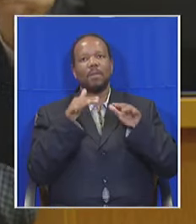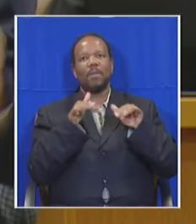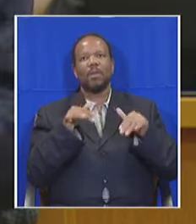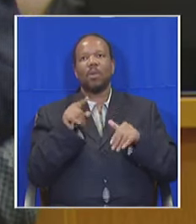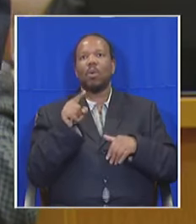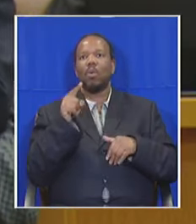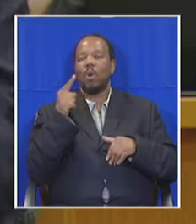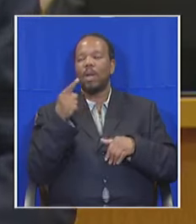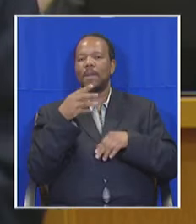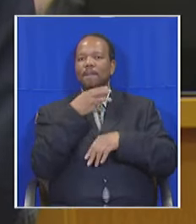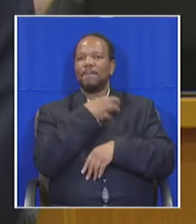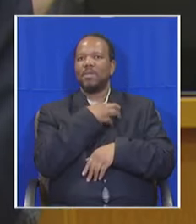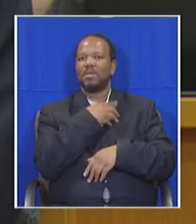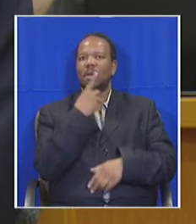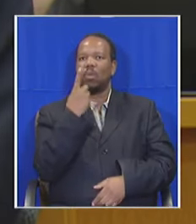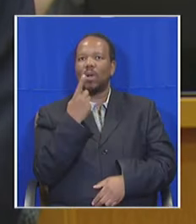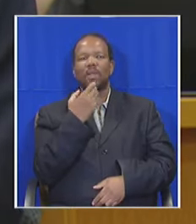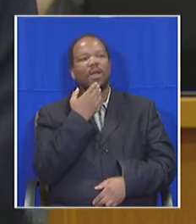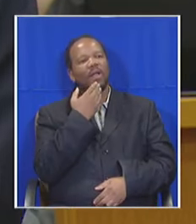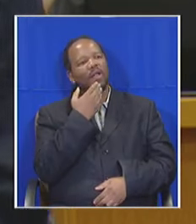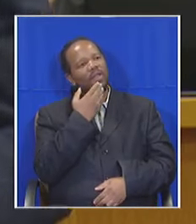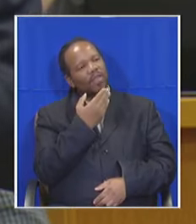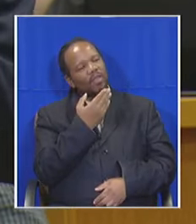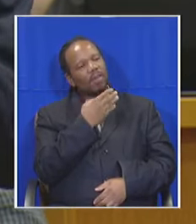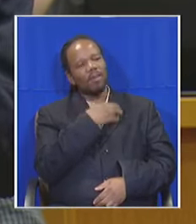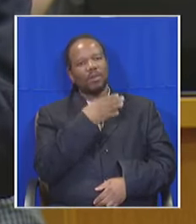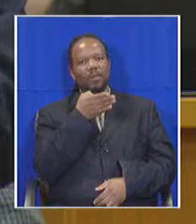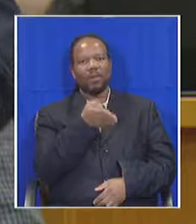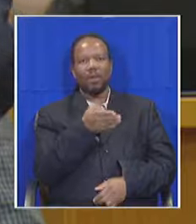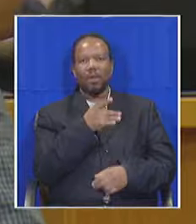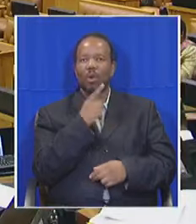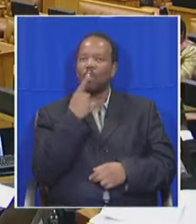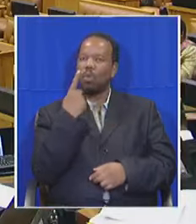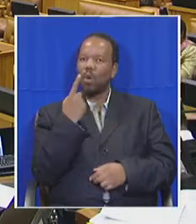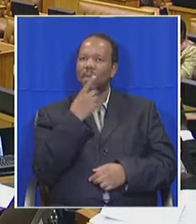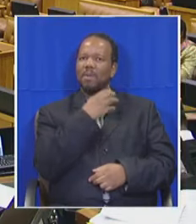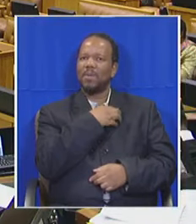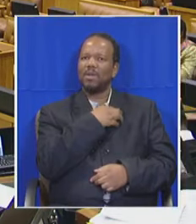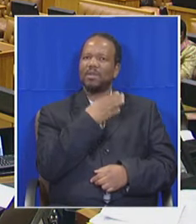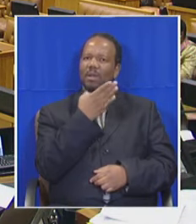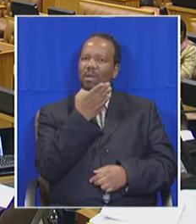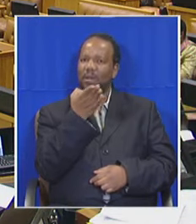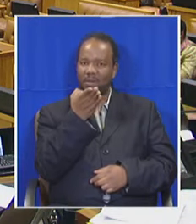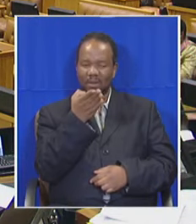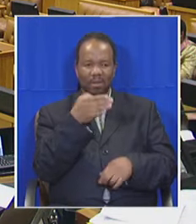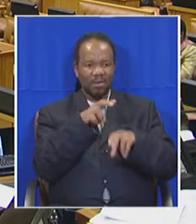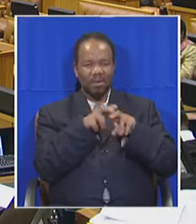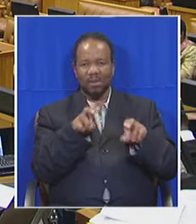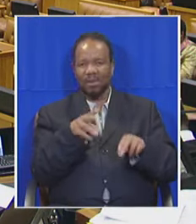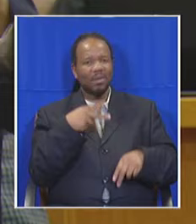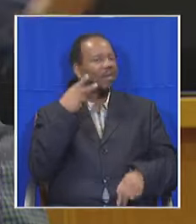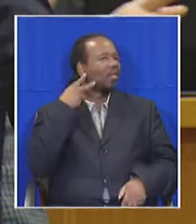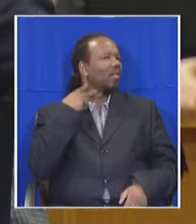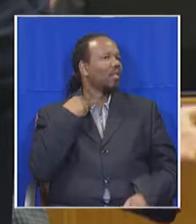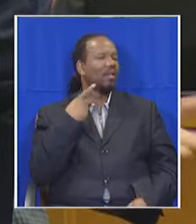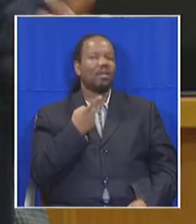cabinet minister, and thank you very much, Honourable Pandor, for being here. But we have one cabinet minister. Look at the empty benches. It's a disgrace. It's an